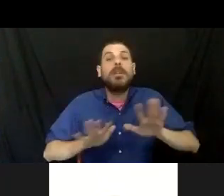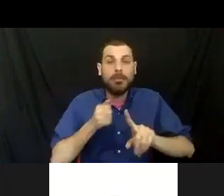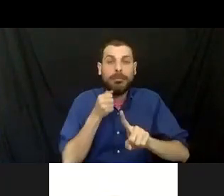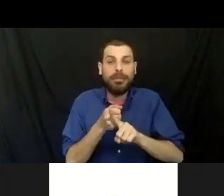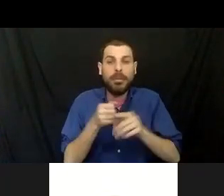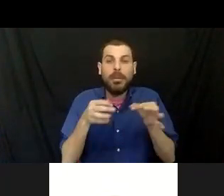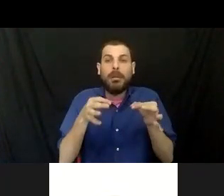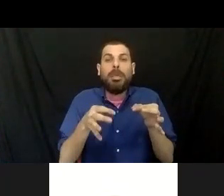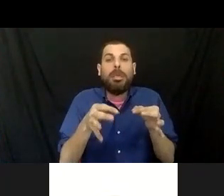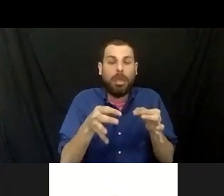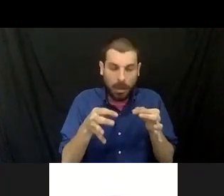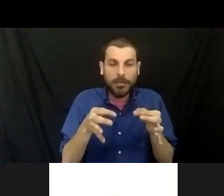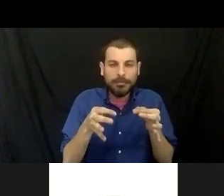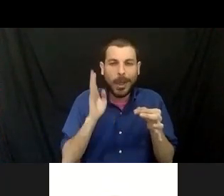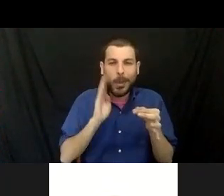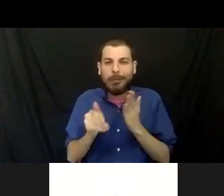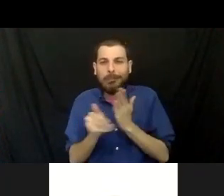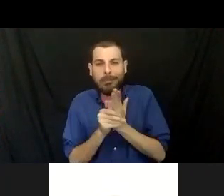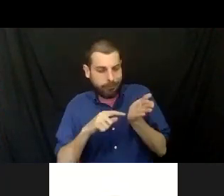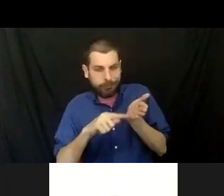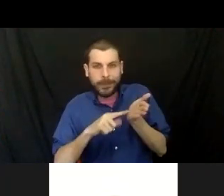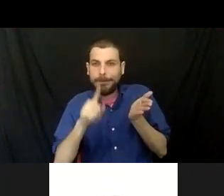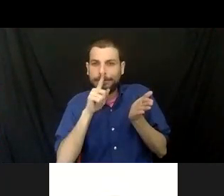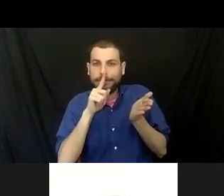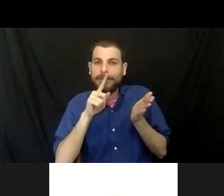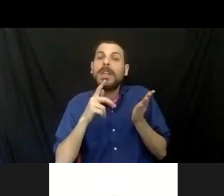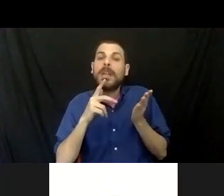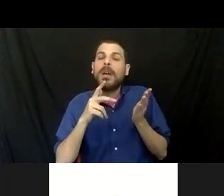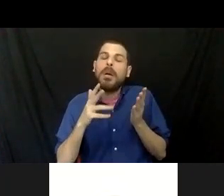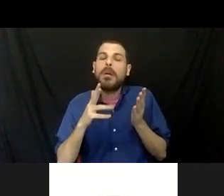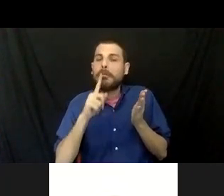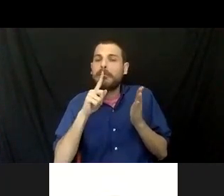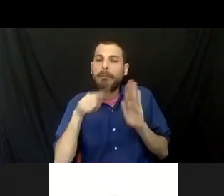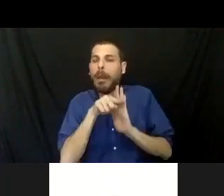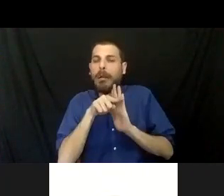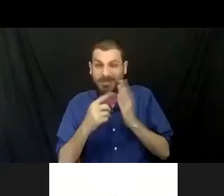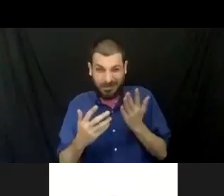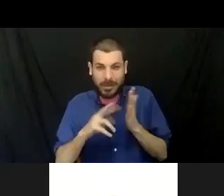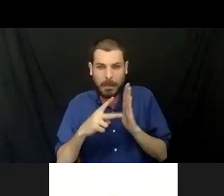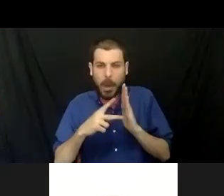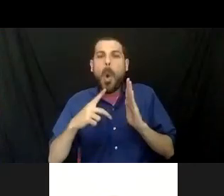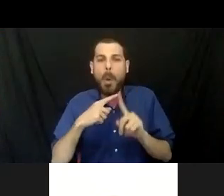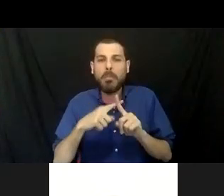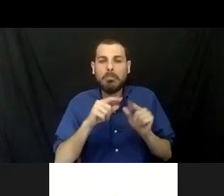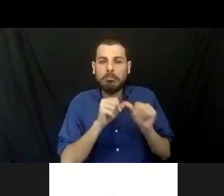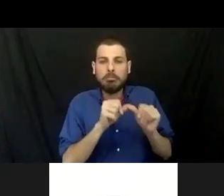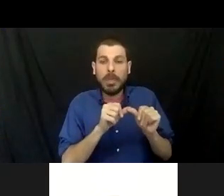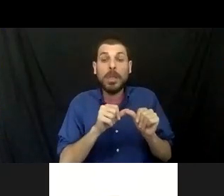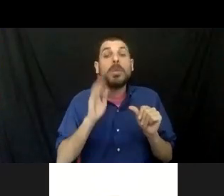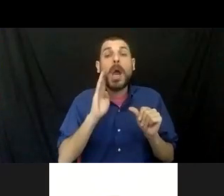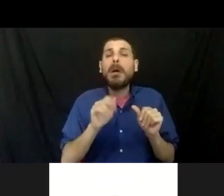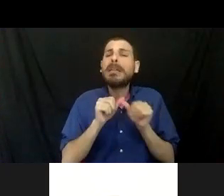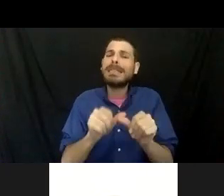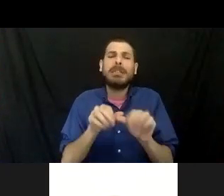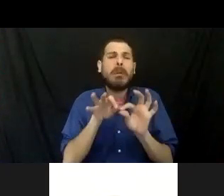post links to these, which I think are really good for some general information. So there's